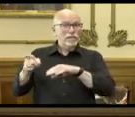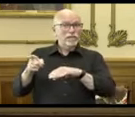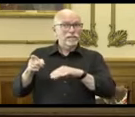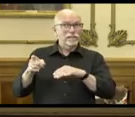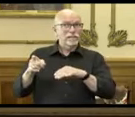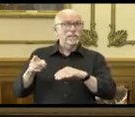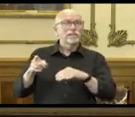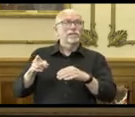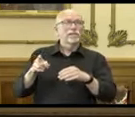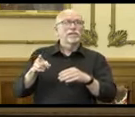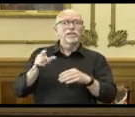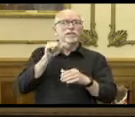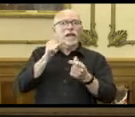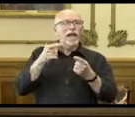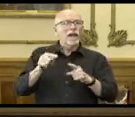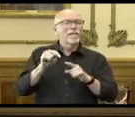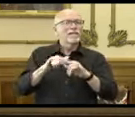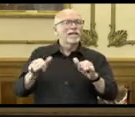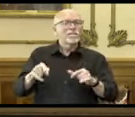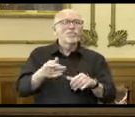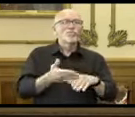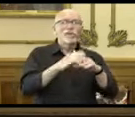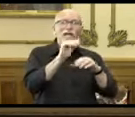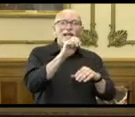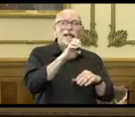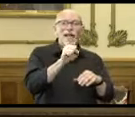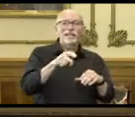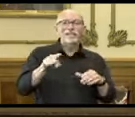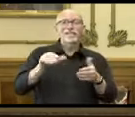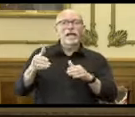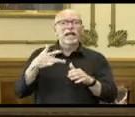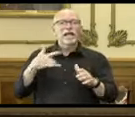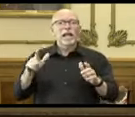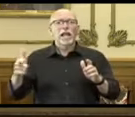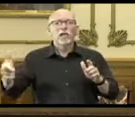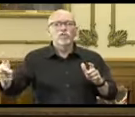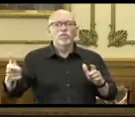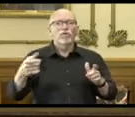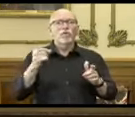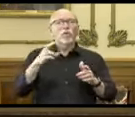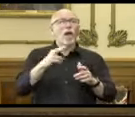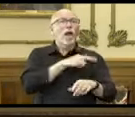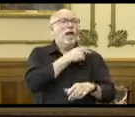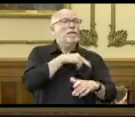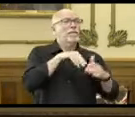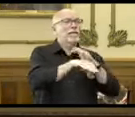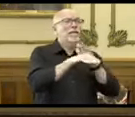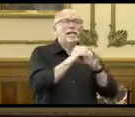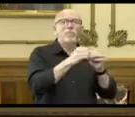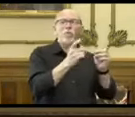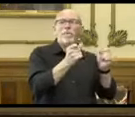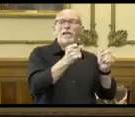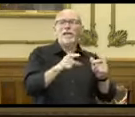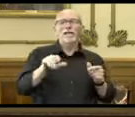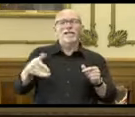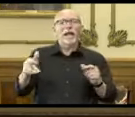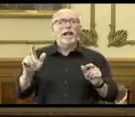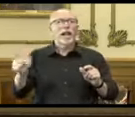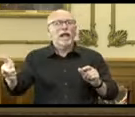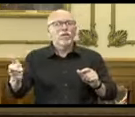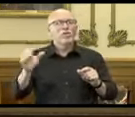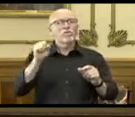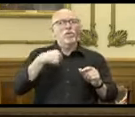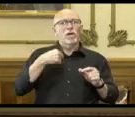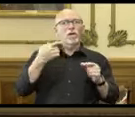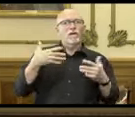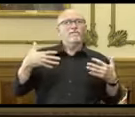don't happen at the same time as increased number of cases or as increased number of hospitalizations. And so it is still our fear that